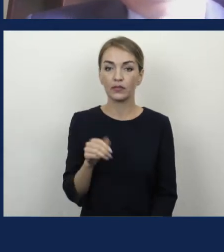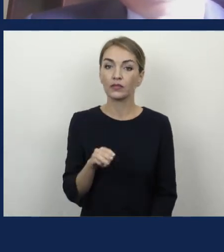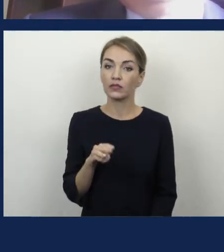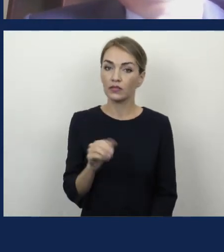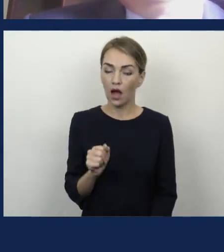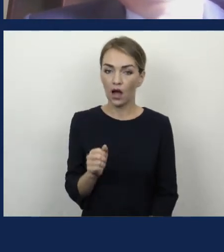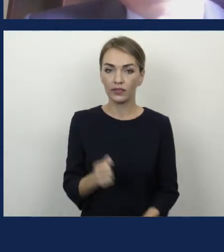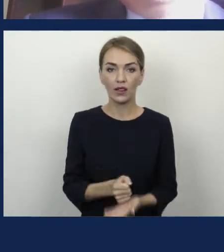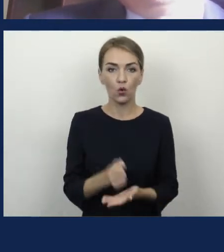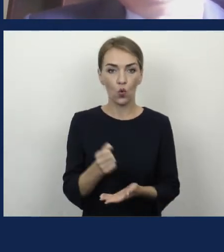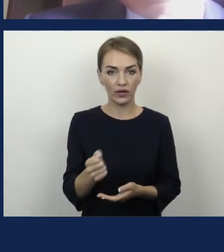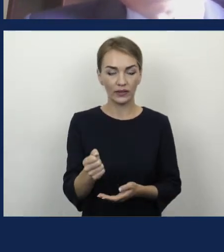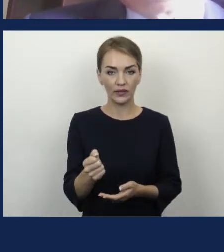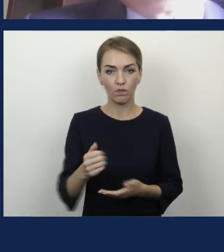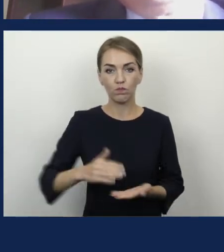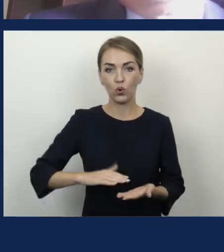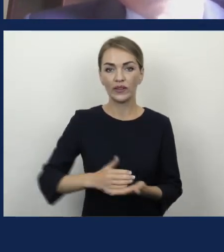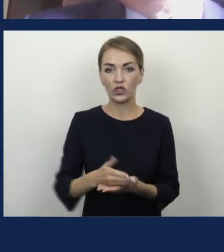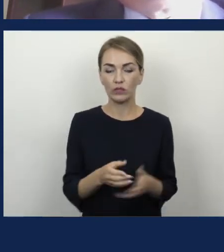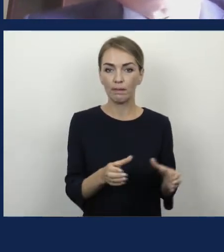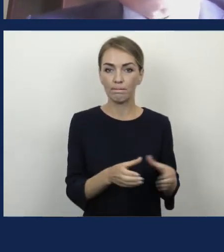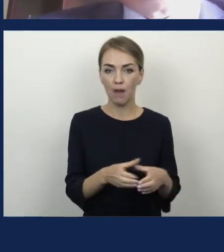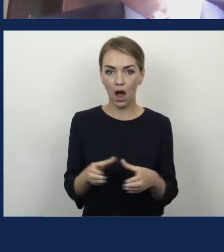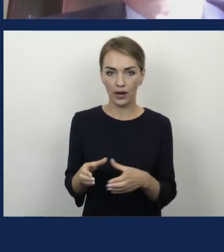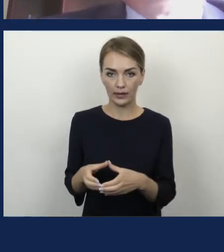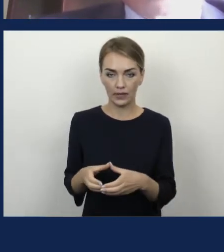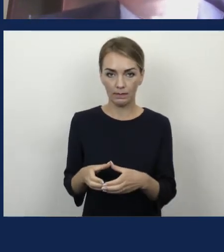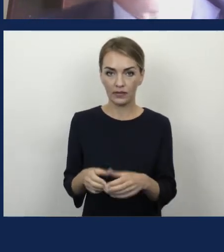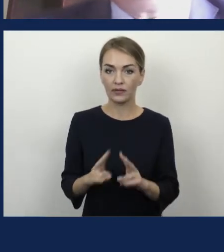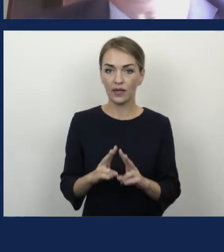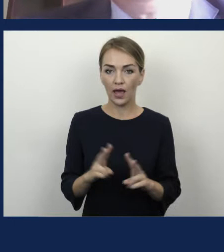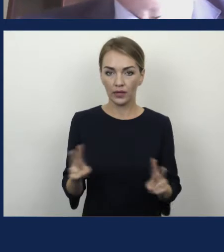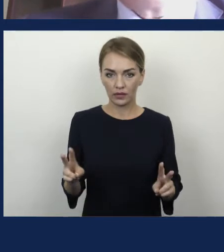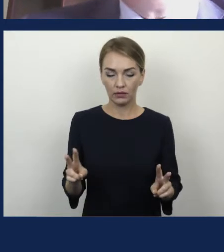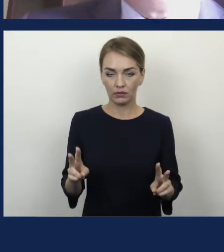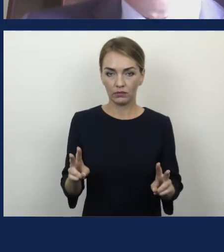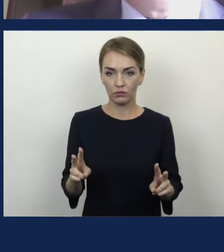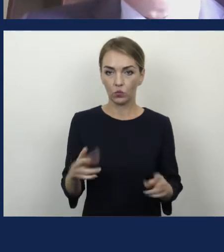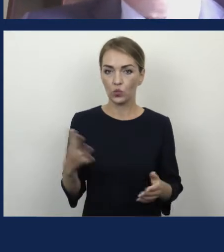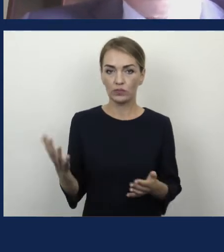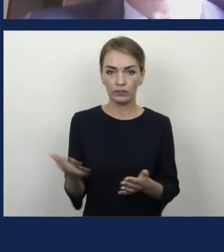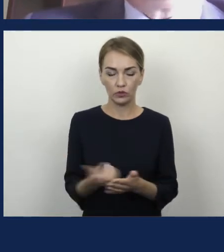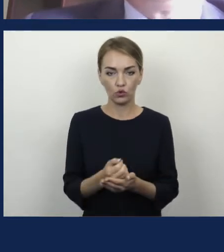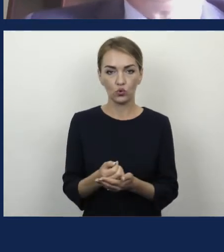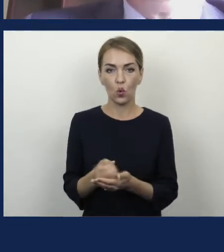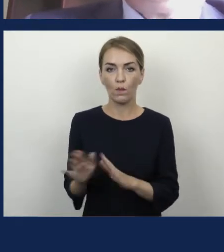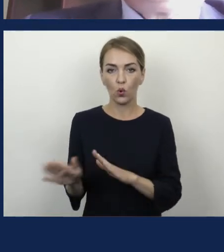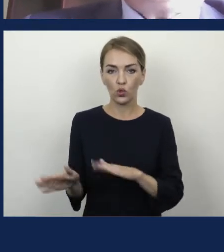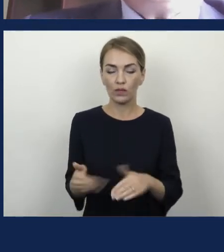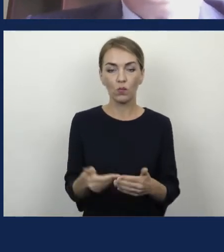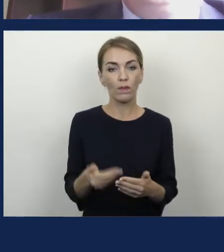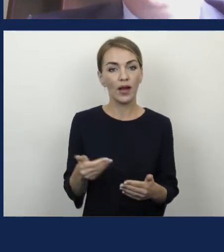the political parties, which were successful in the last parliamentary elections.